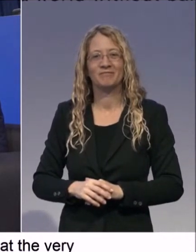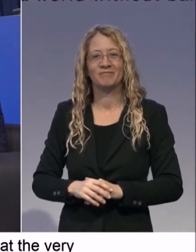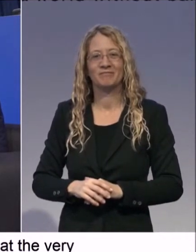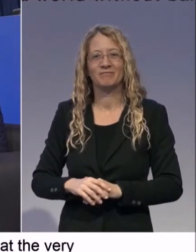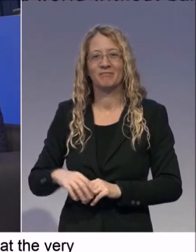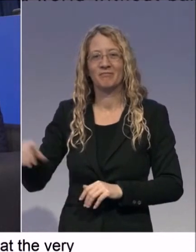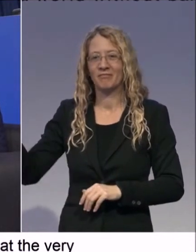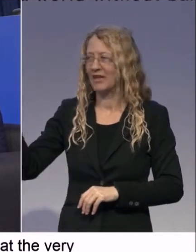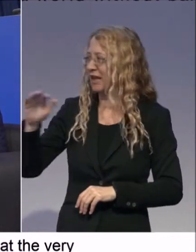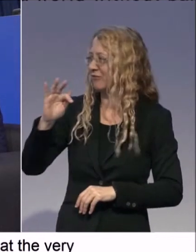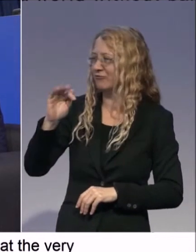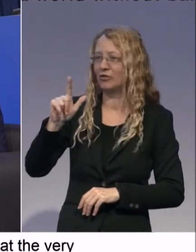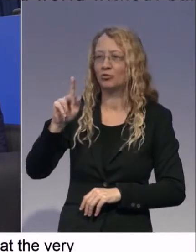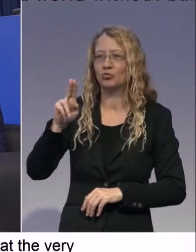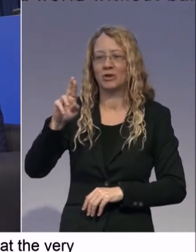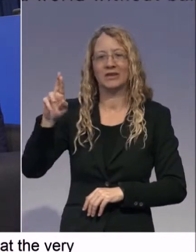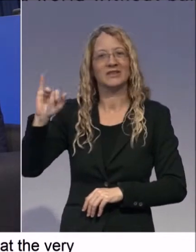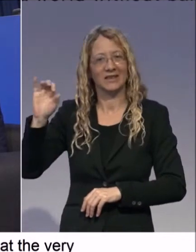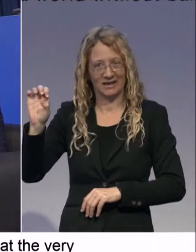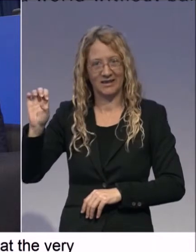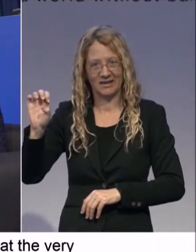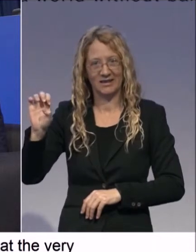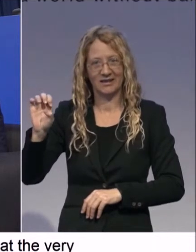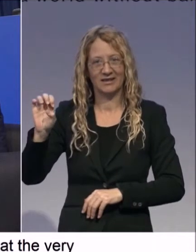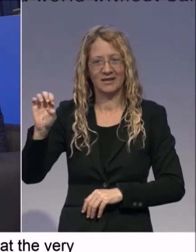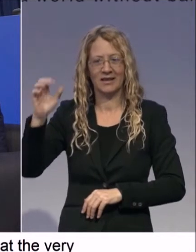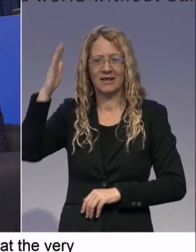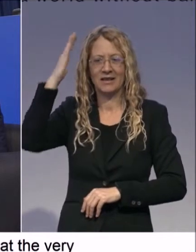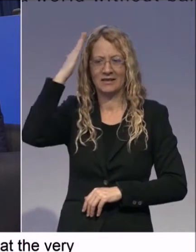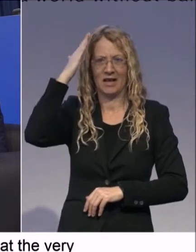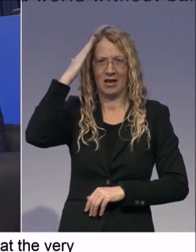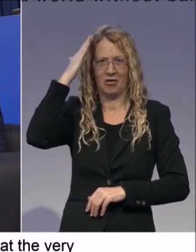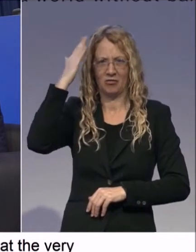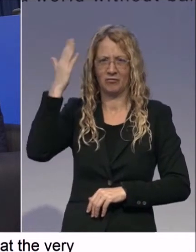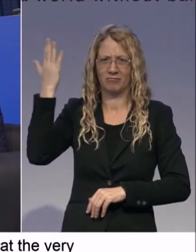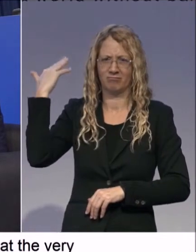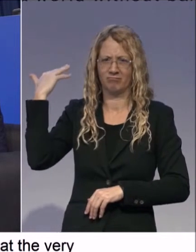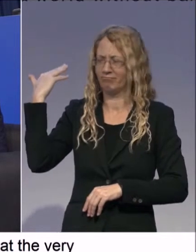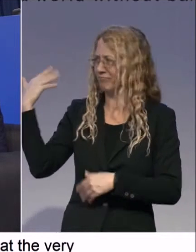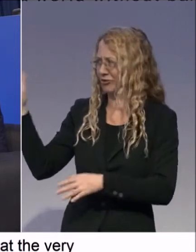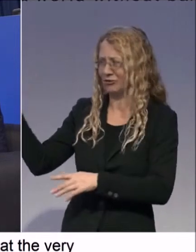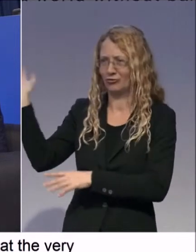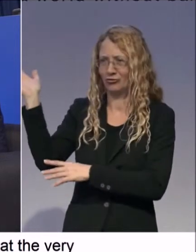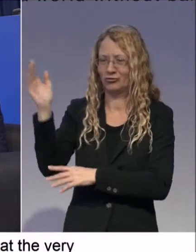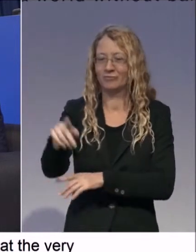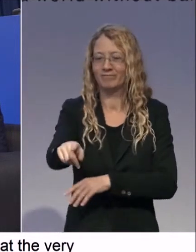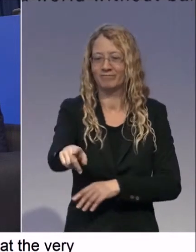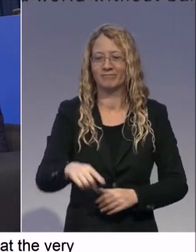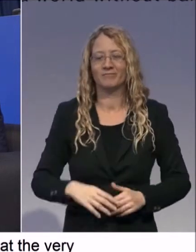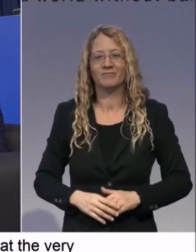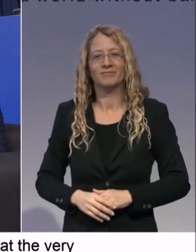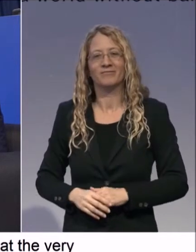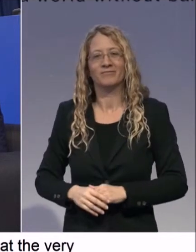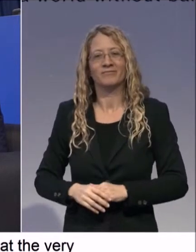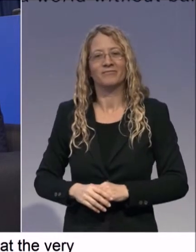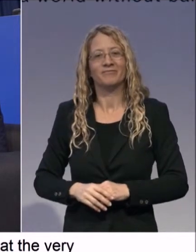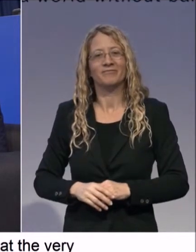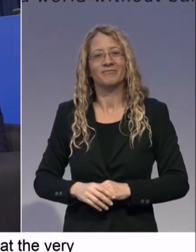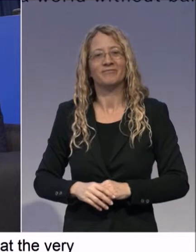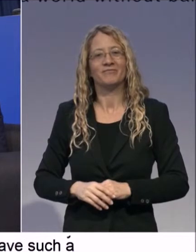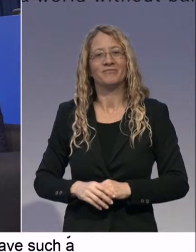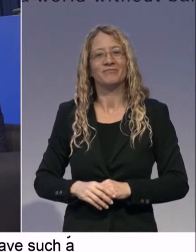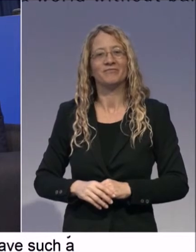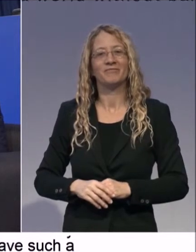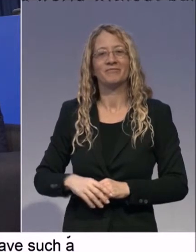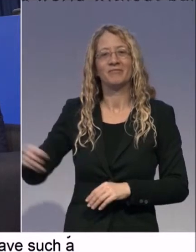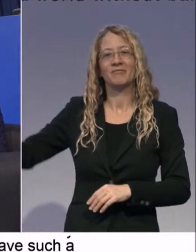but I'm going to introduce to you Tori and Janet Adoremi. She's a disability inclusion consultant and researcher and also